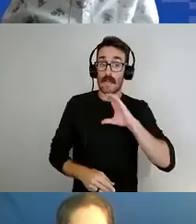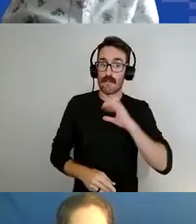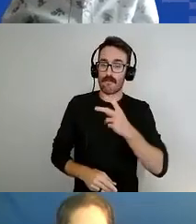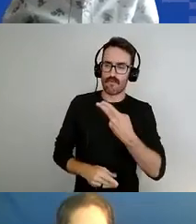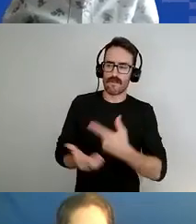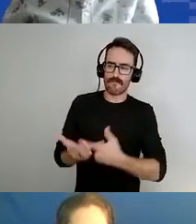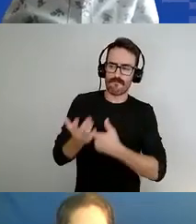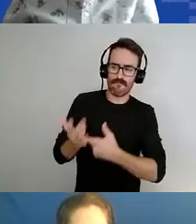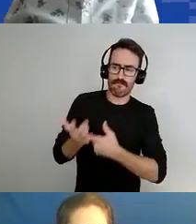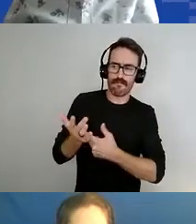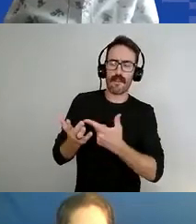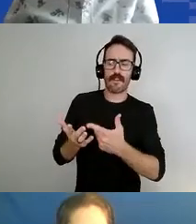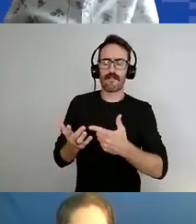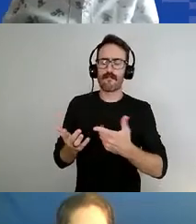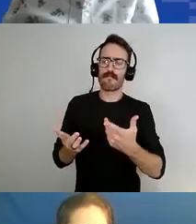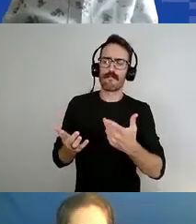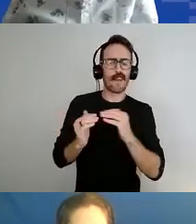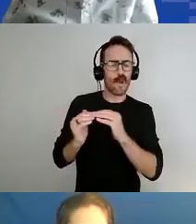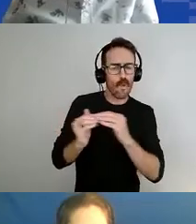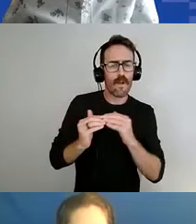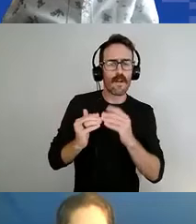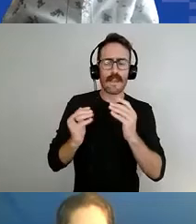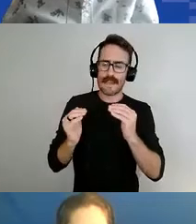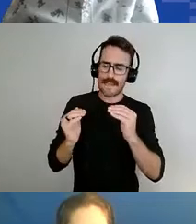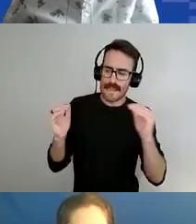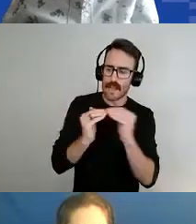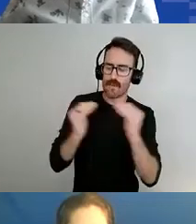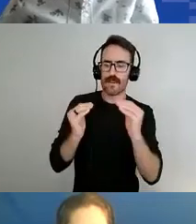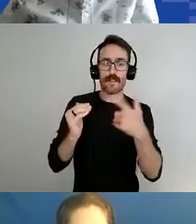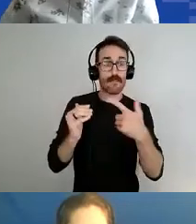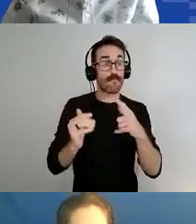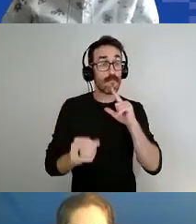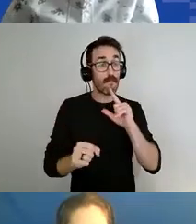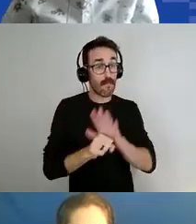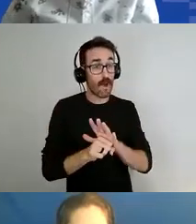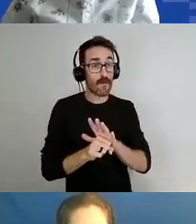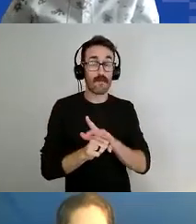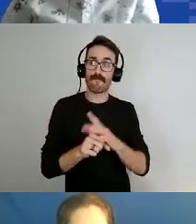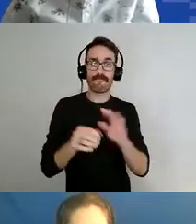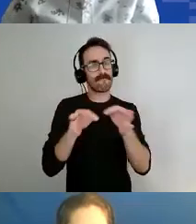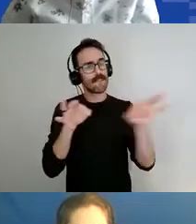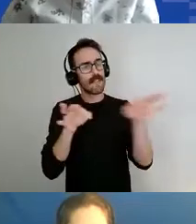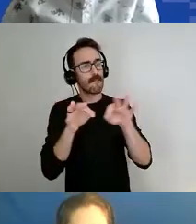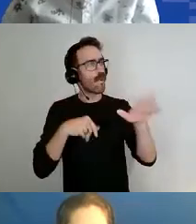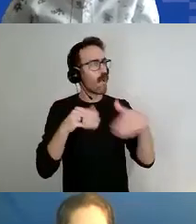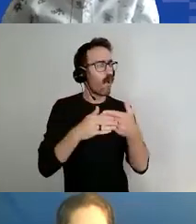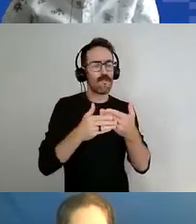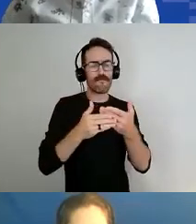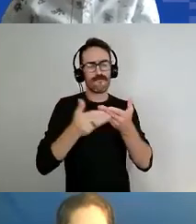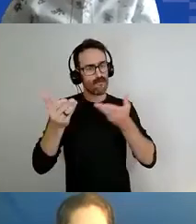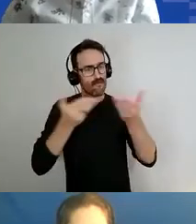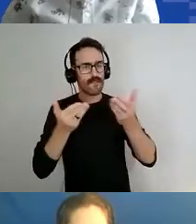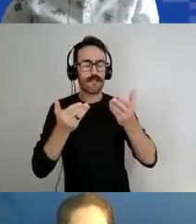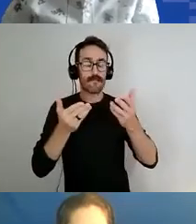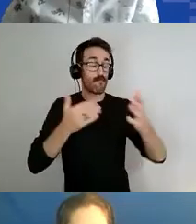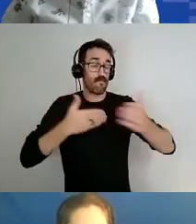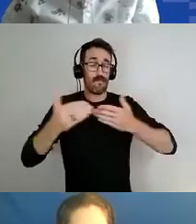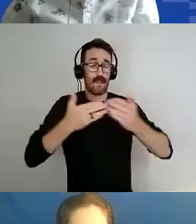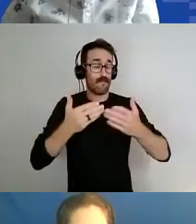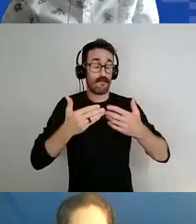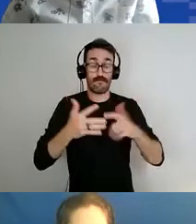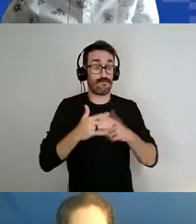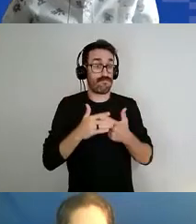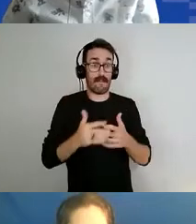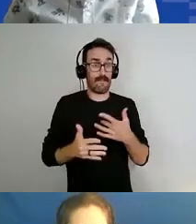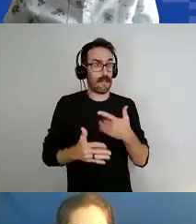equality, equity, there's something else. They're making that promise or that statement that all services or whatever, and I'm feeling better right off the